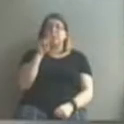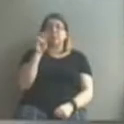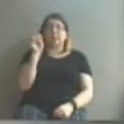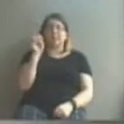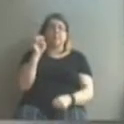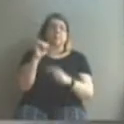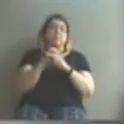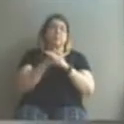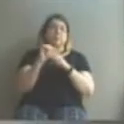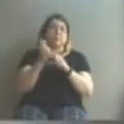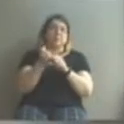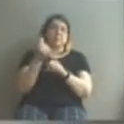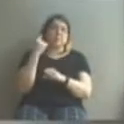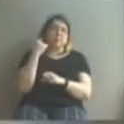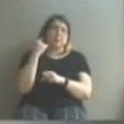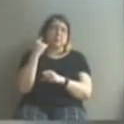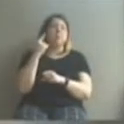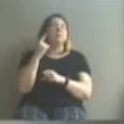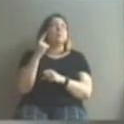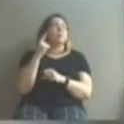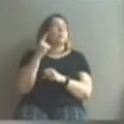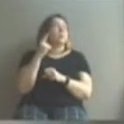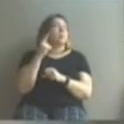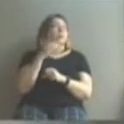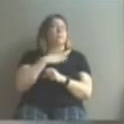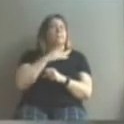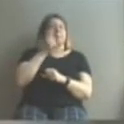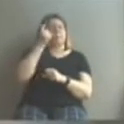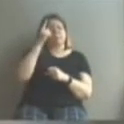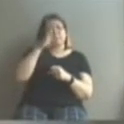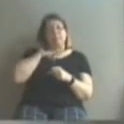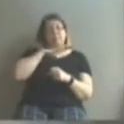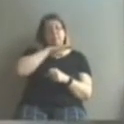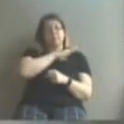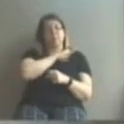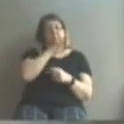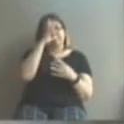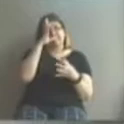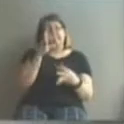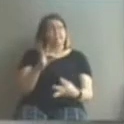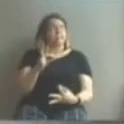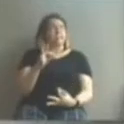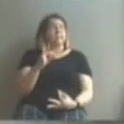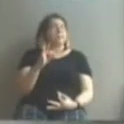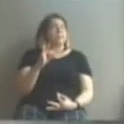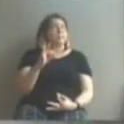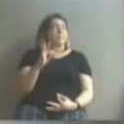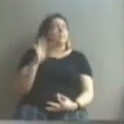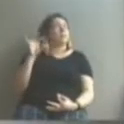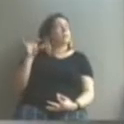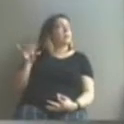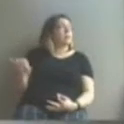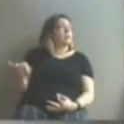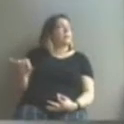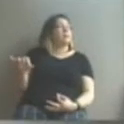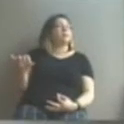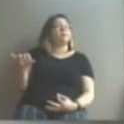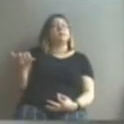last year, and the board, to my understanding, has decided that restorative practices is the overall